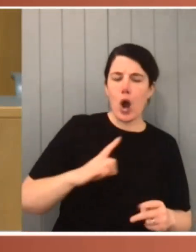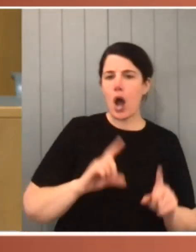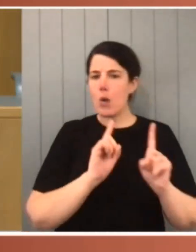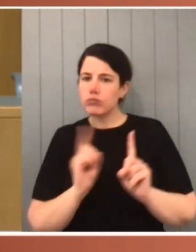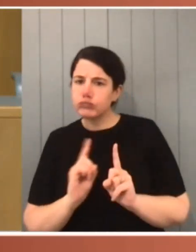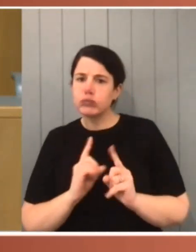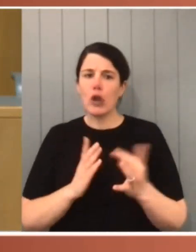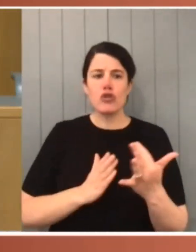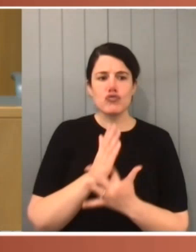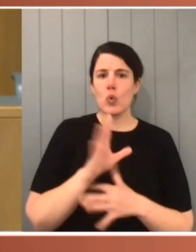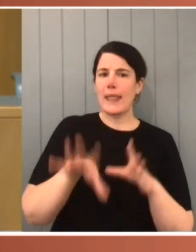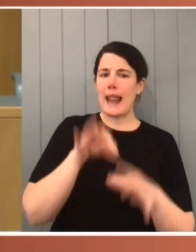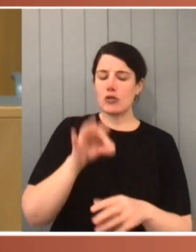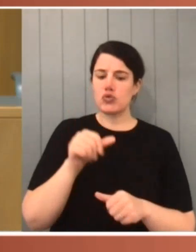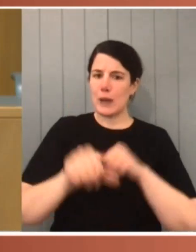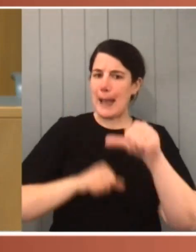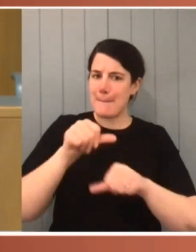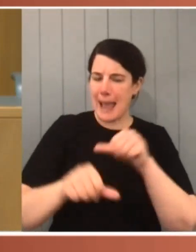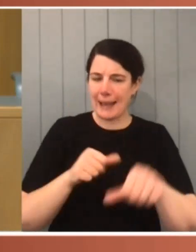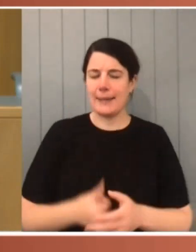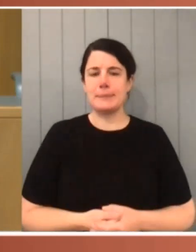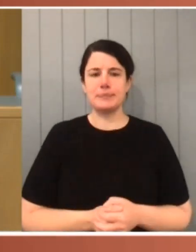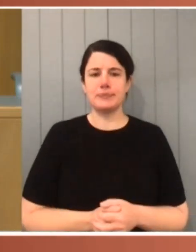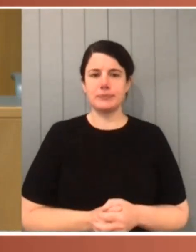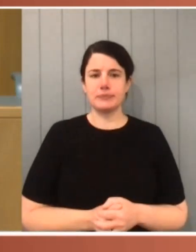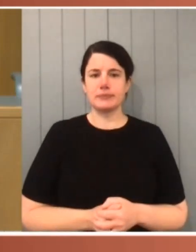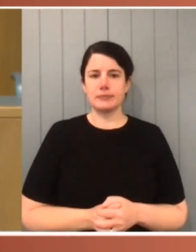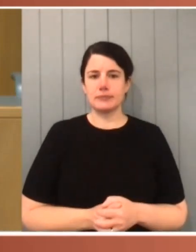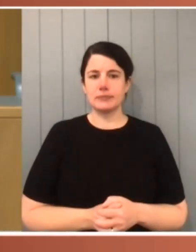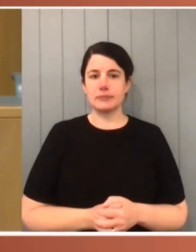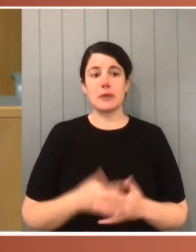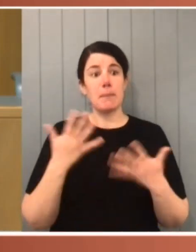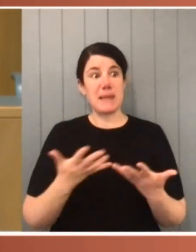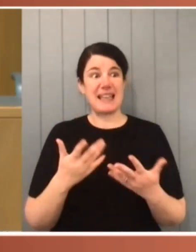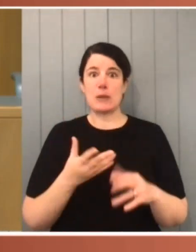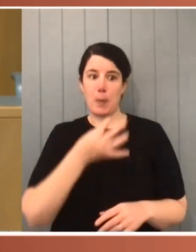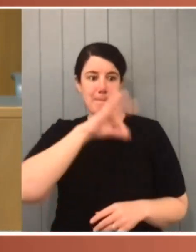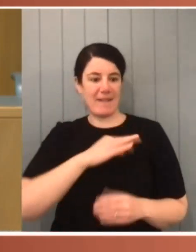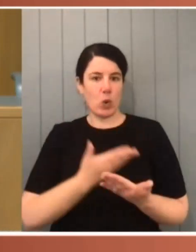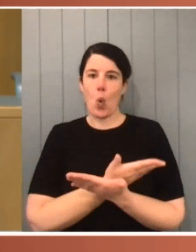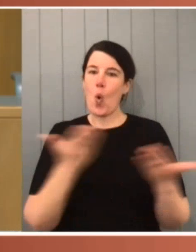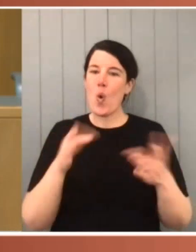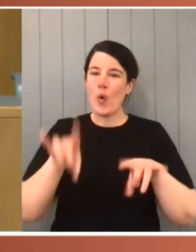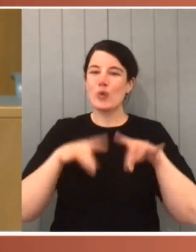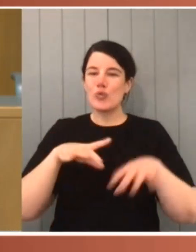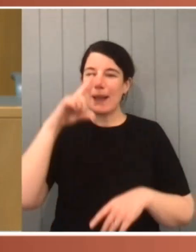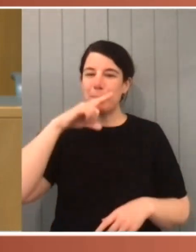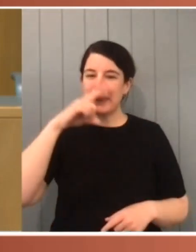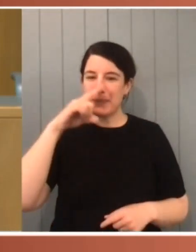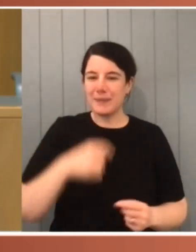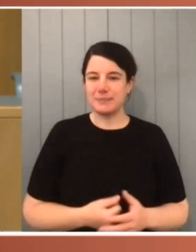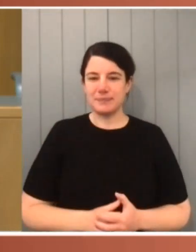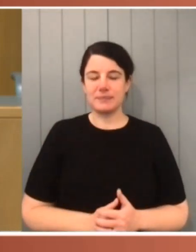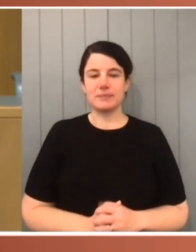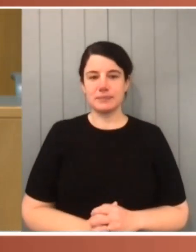electoral campaigns, arguments which can appeal to the public good of all citizens. So you cannot, for example,